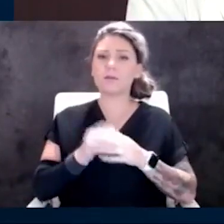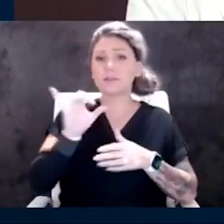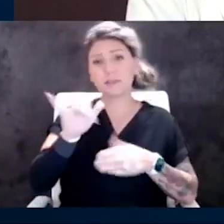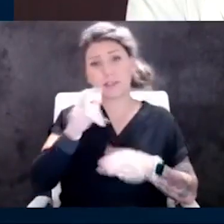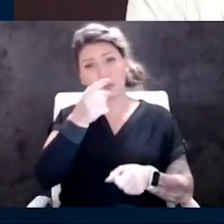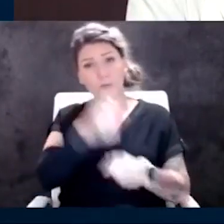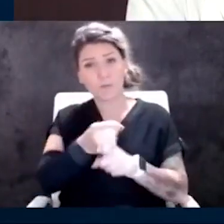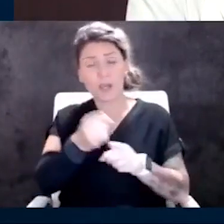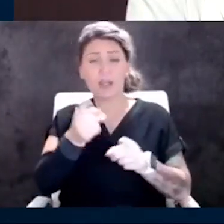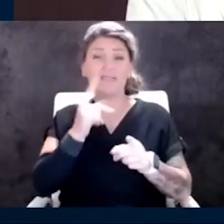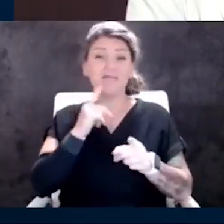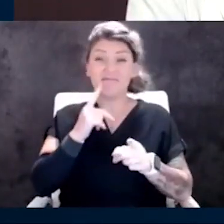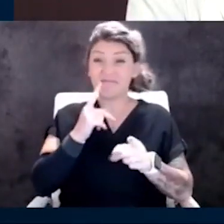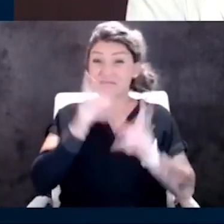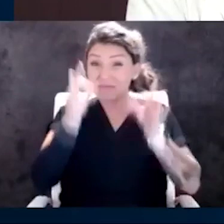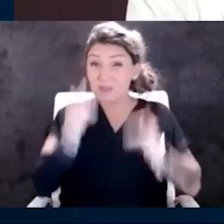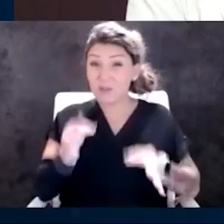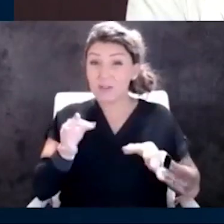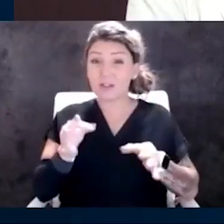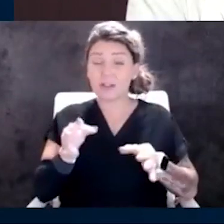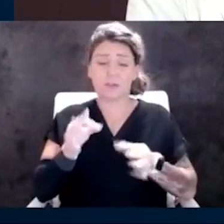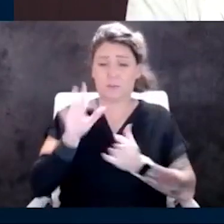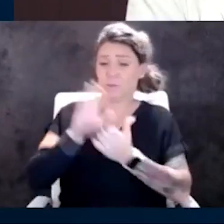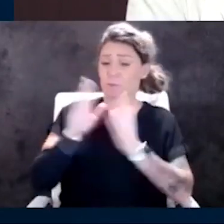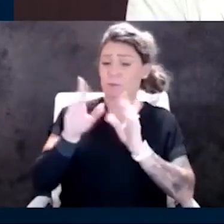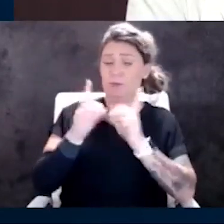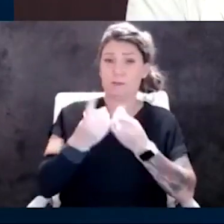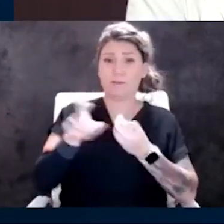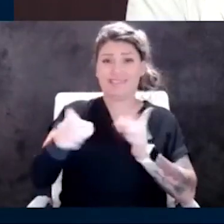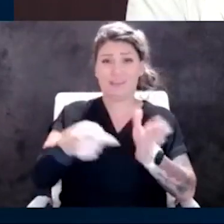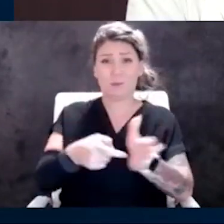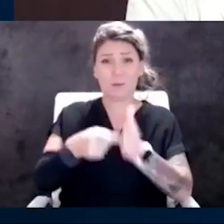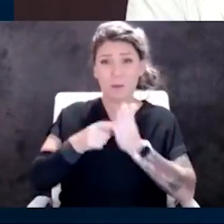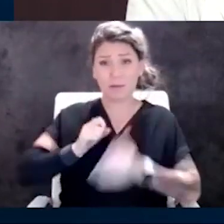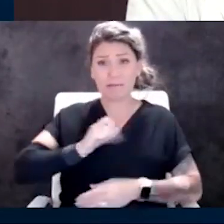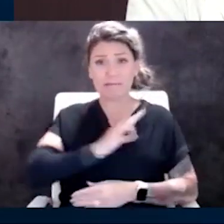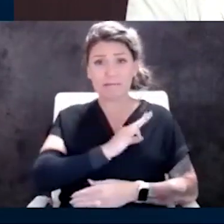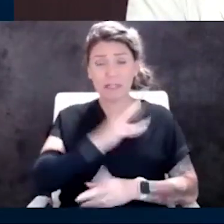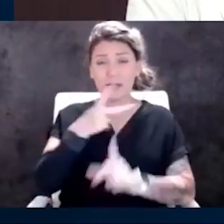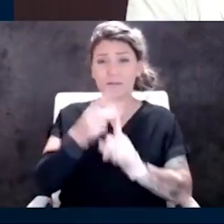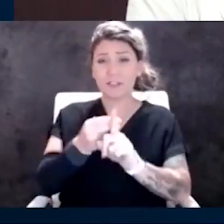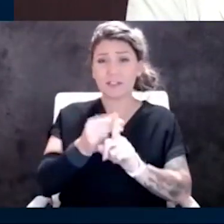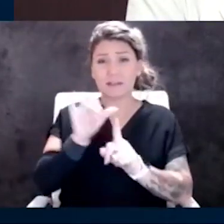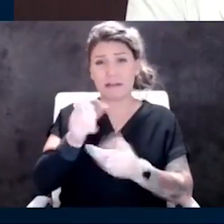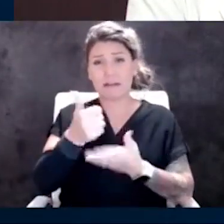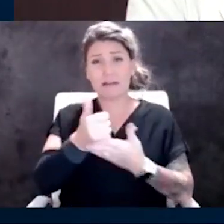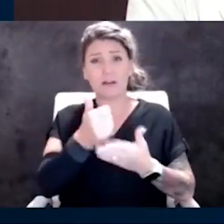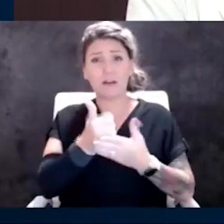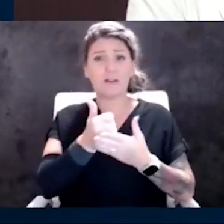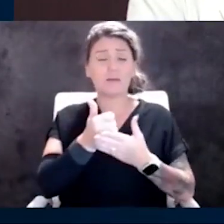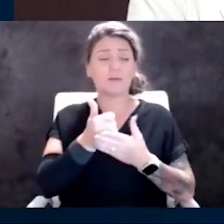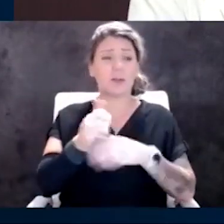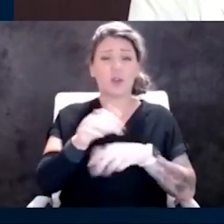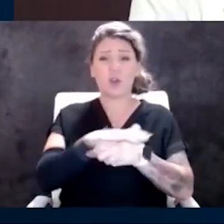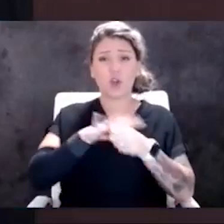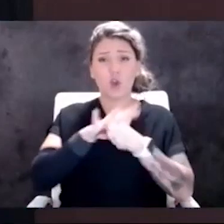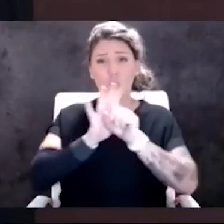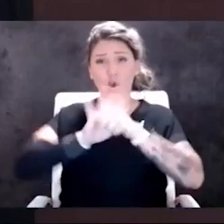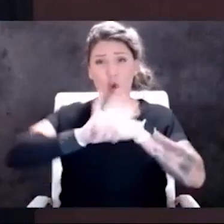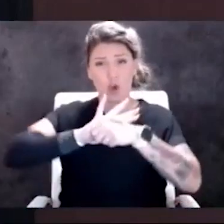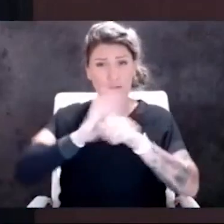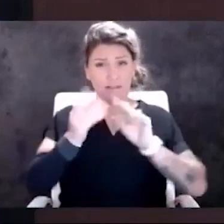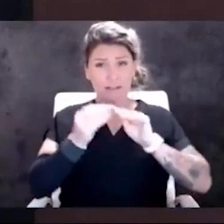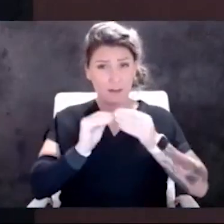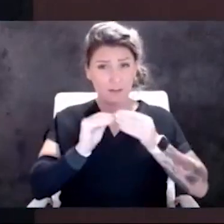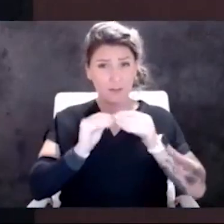school districts require staff to get vaccinated, and would that help the local COVID numbers?